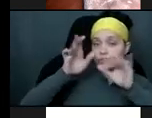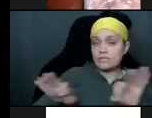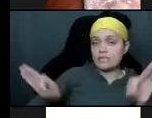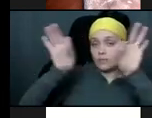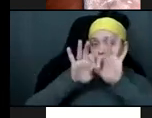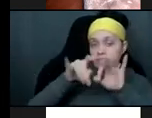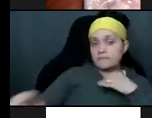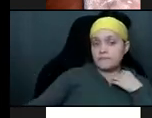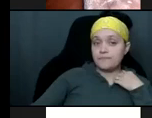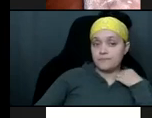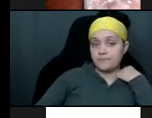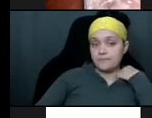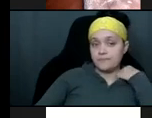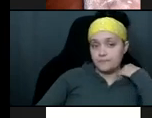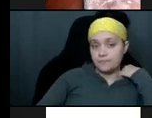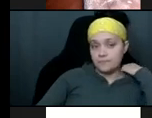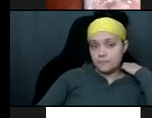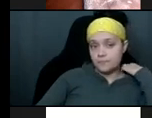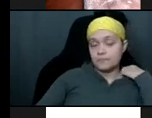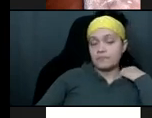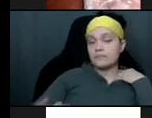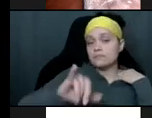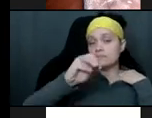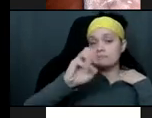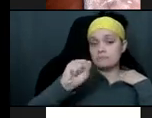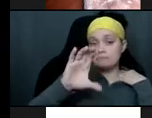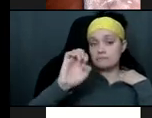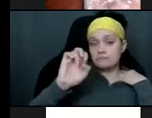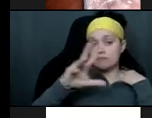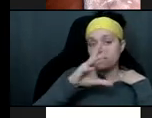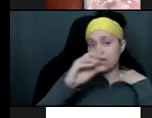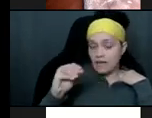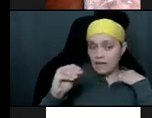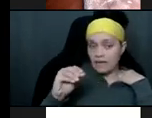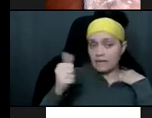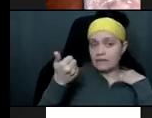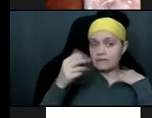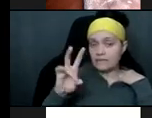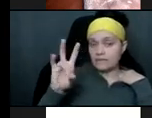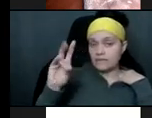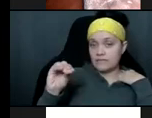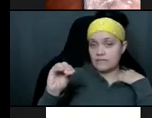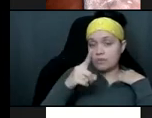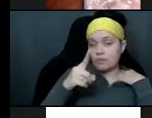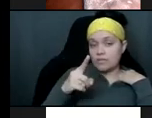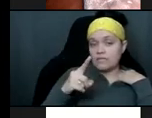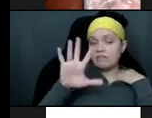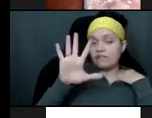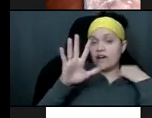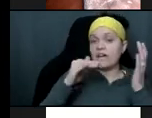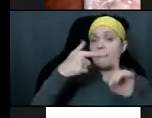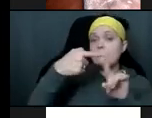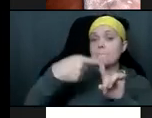important. So here's James Cook, and it's 1770 when he's spending 5